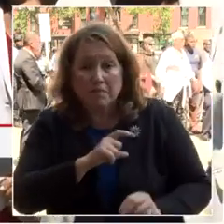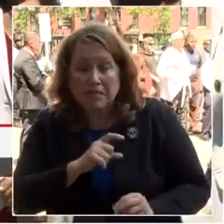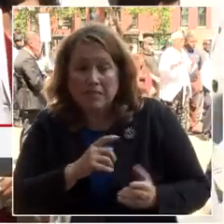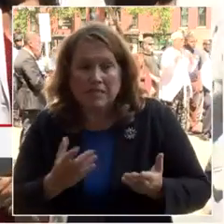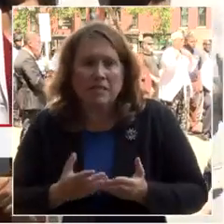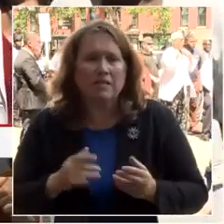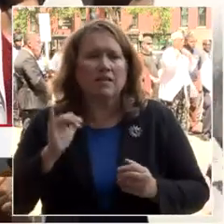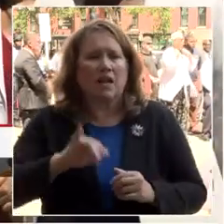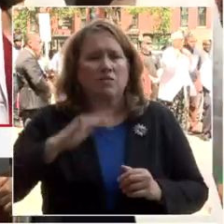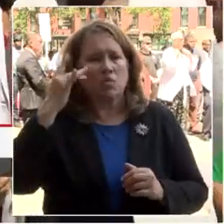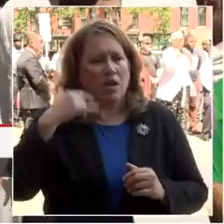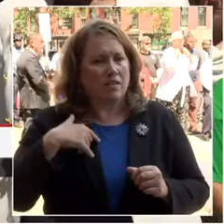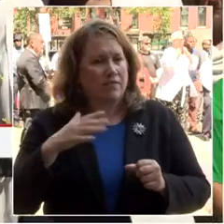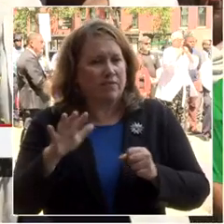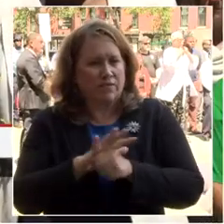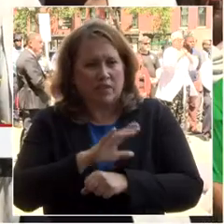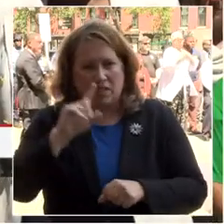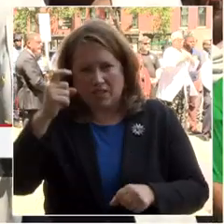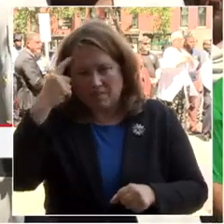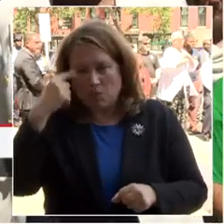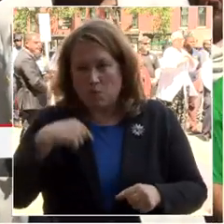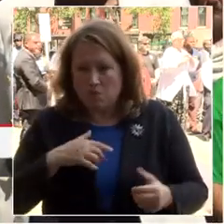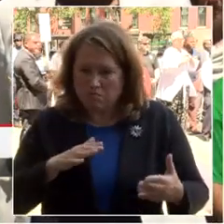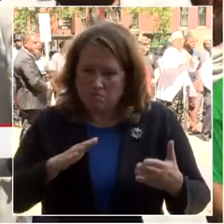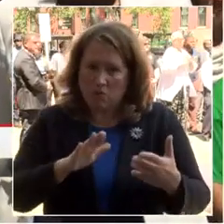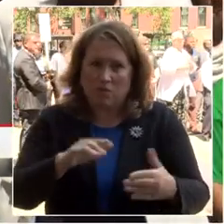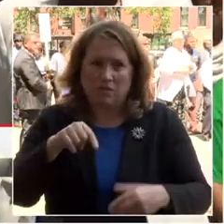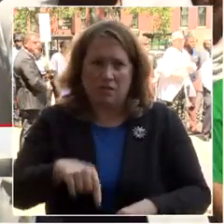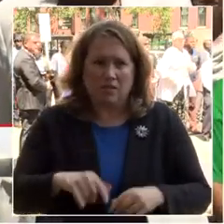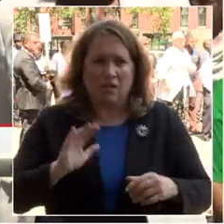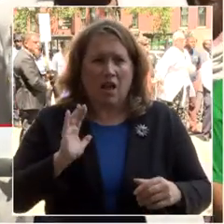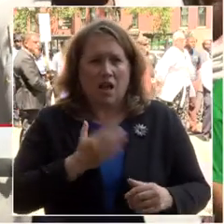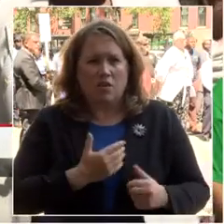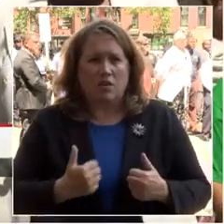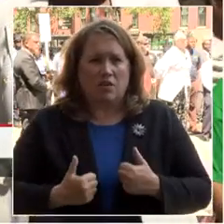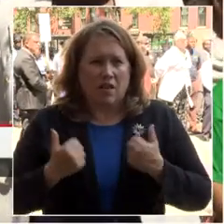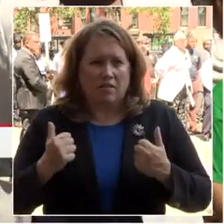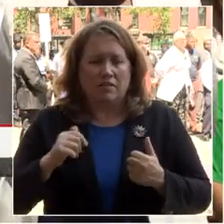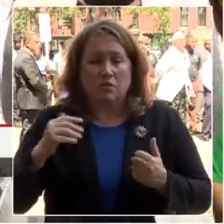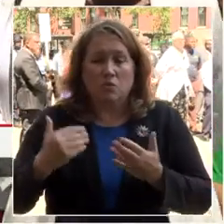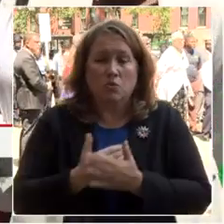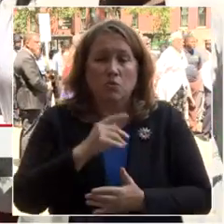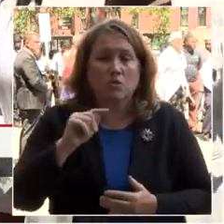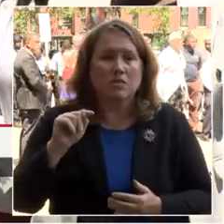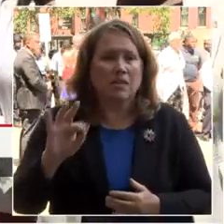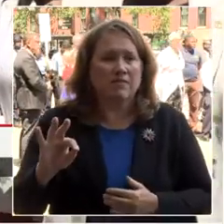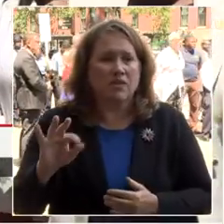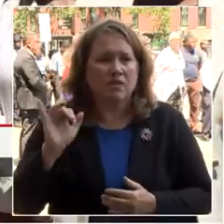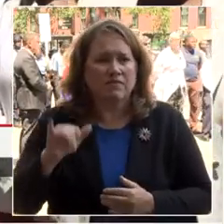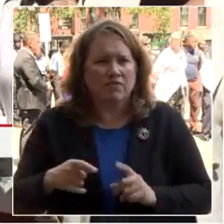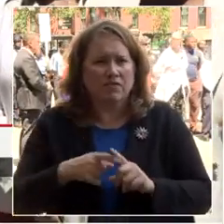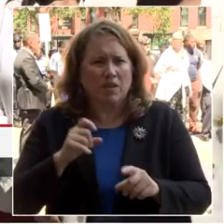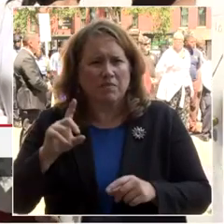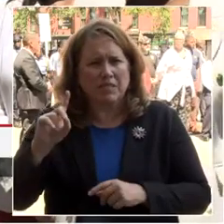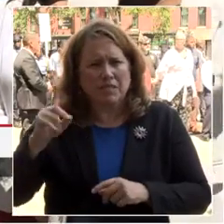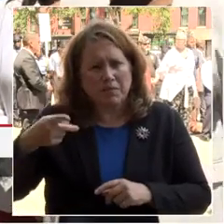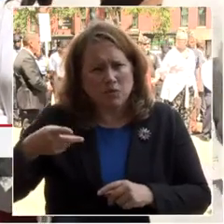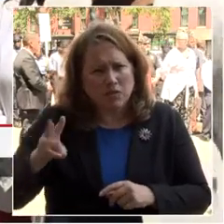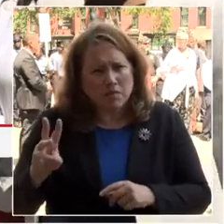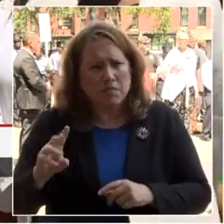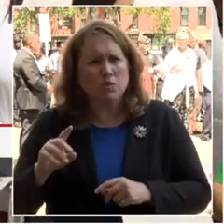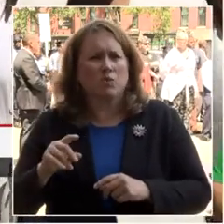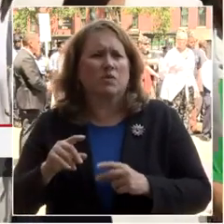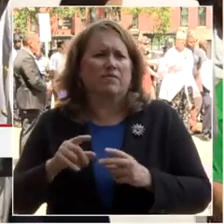whole government, we approach this issue, a nightlife issue. If we have tow cranes that are out here from DPW towing vehicles, and we have fire marshals that are out